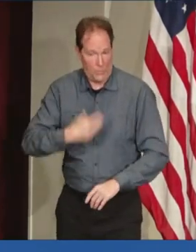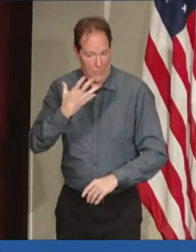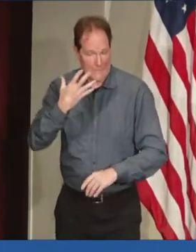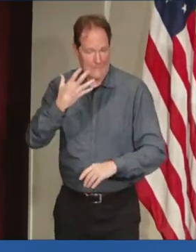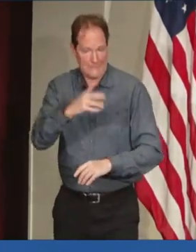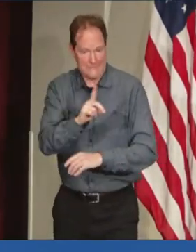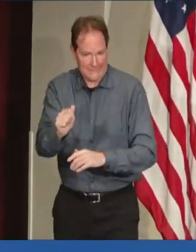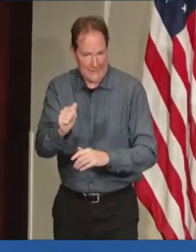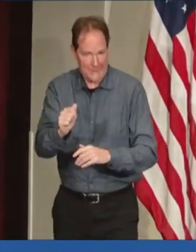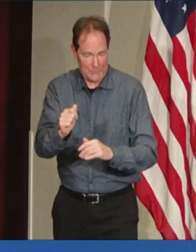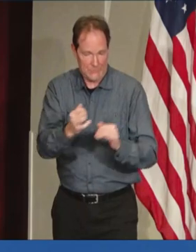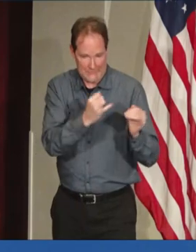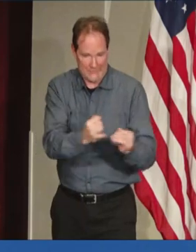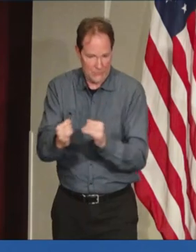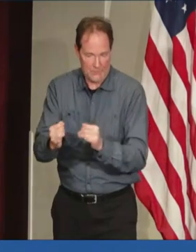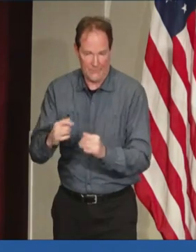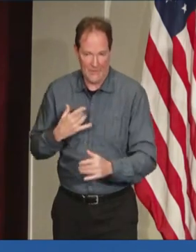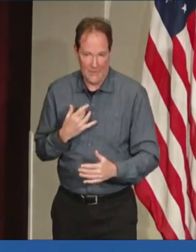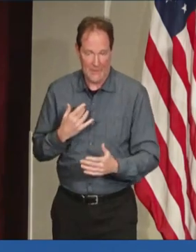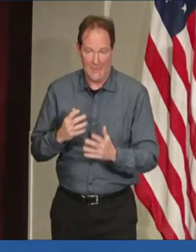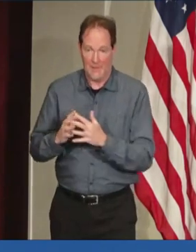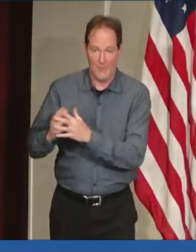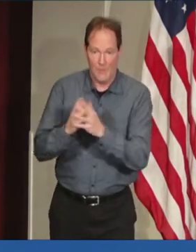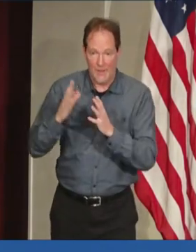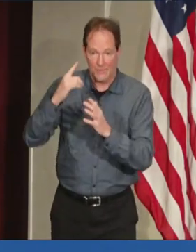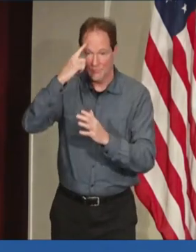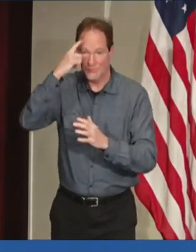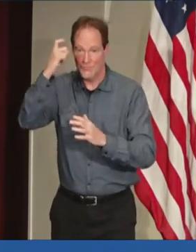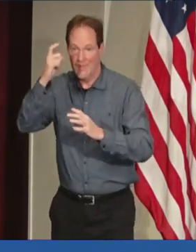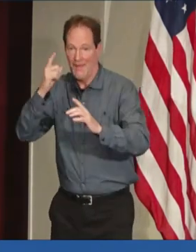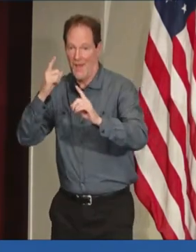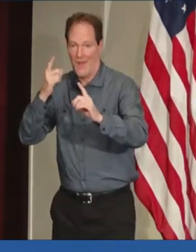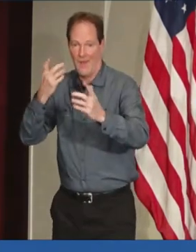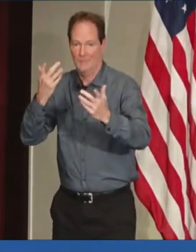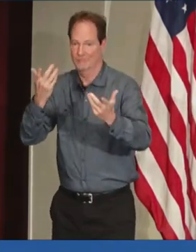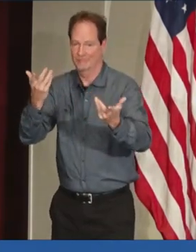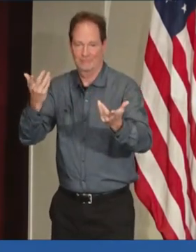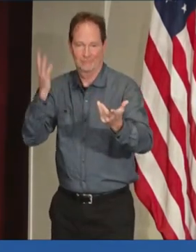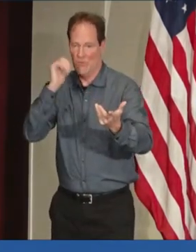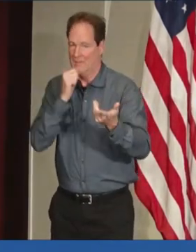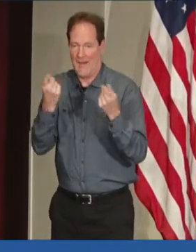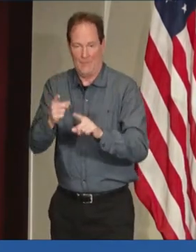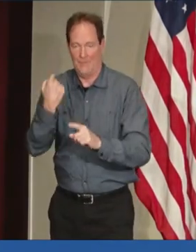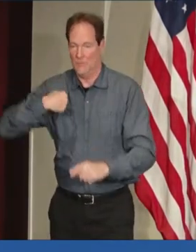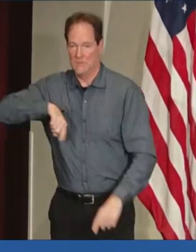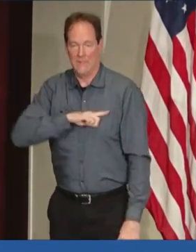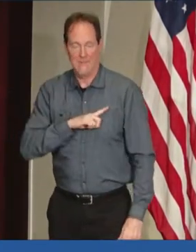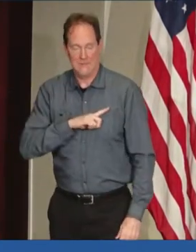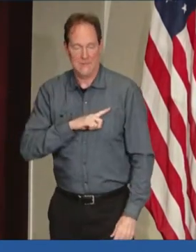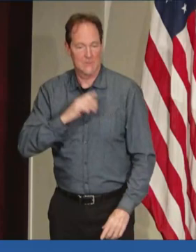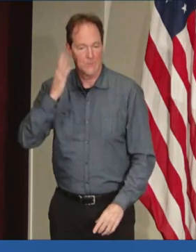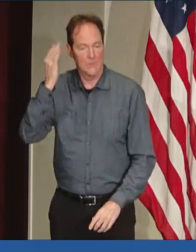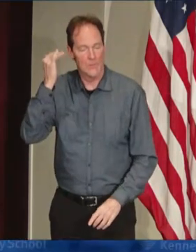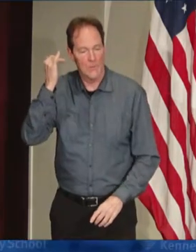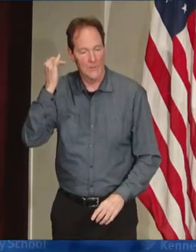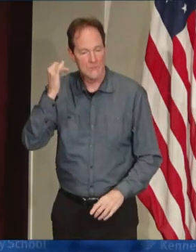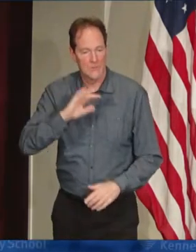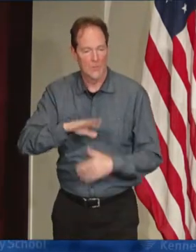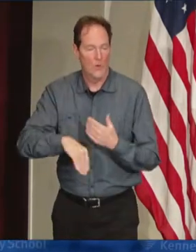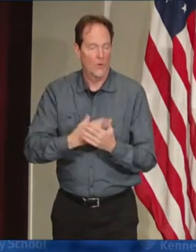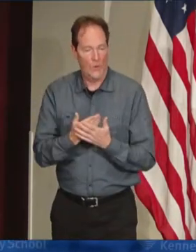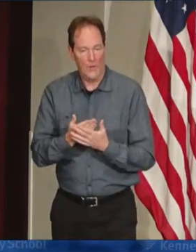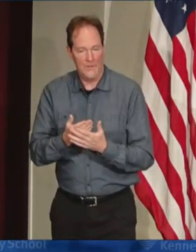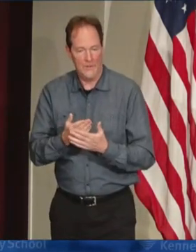individuals, were feeling that the American dream was not going to come our way because of all the acts